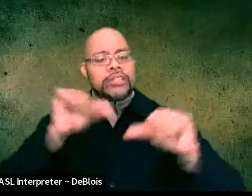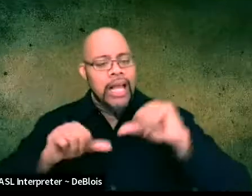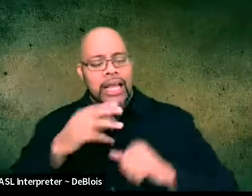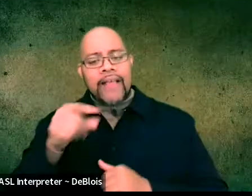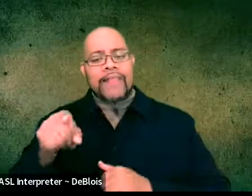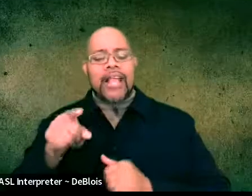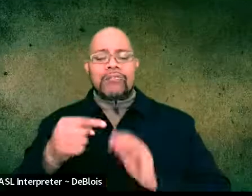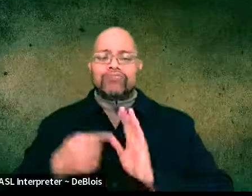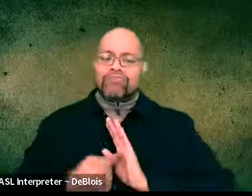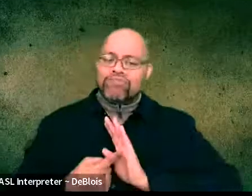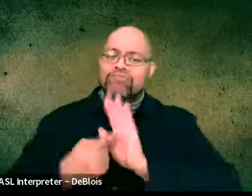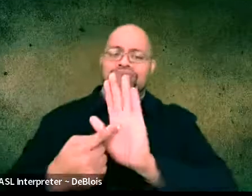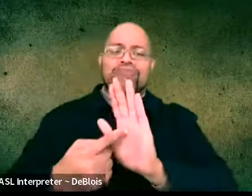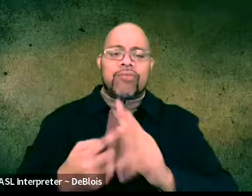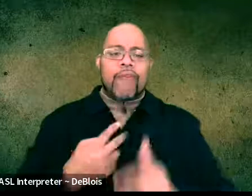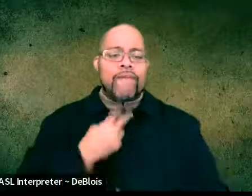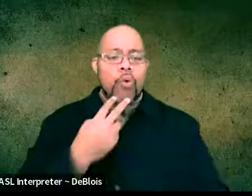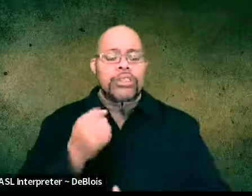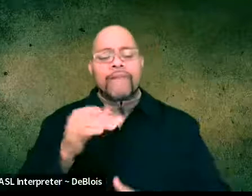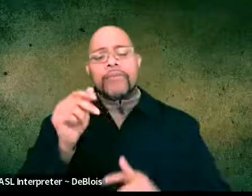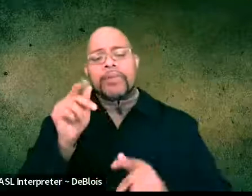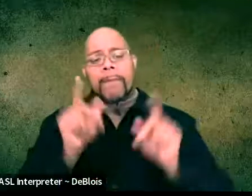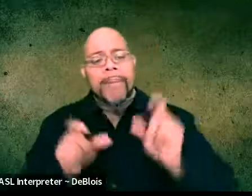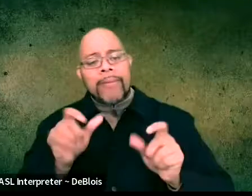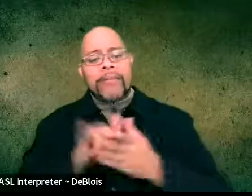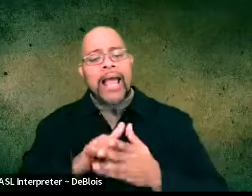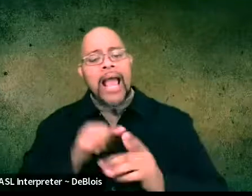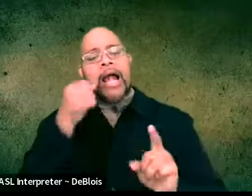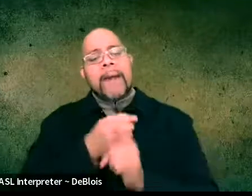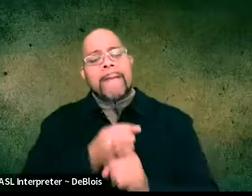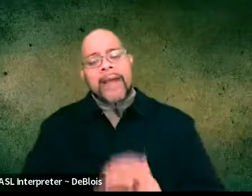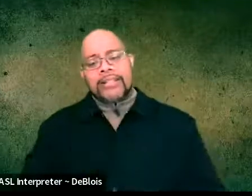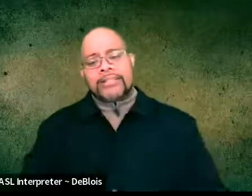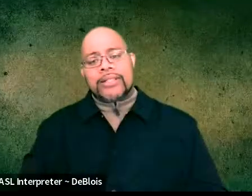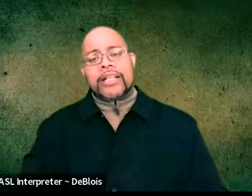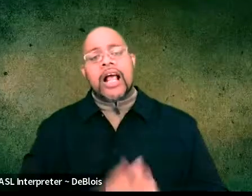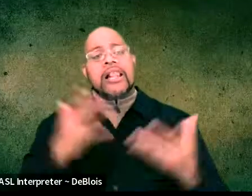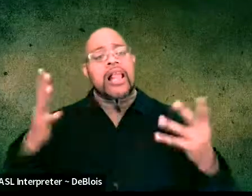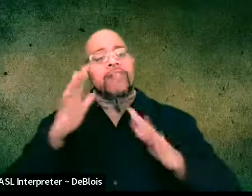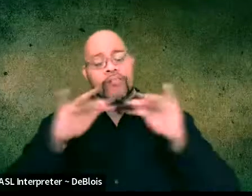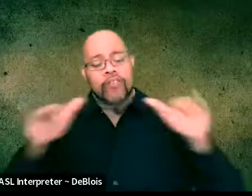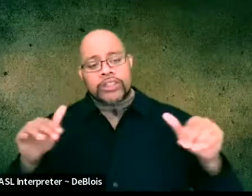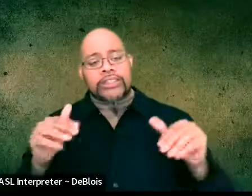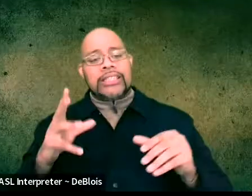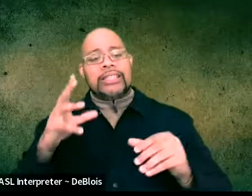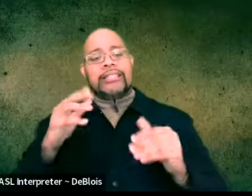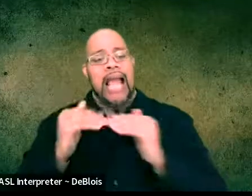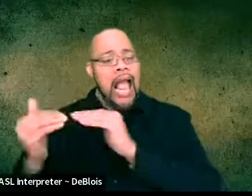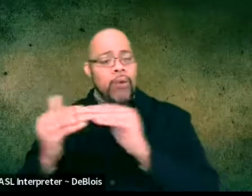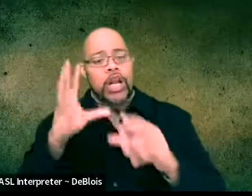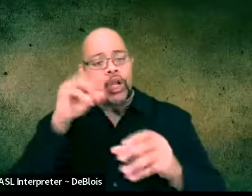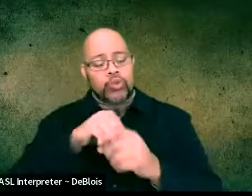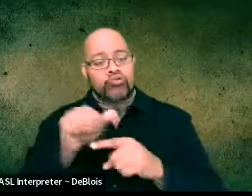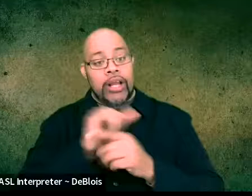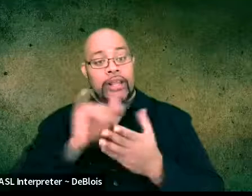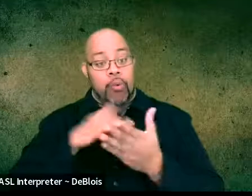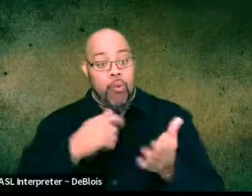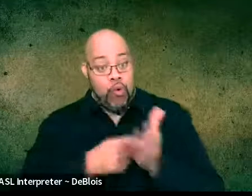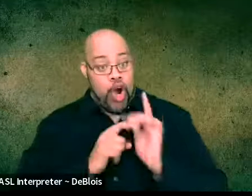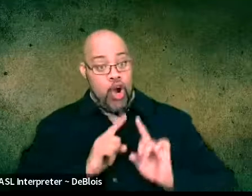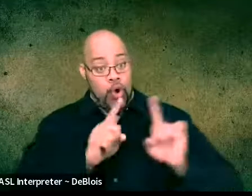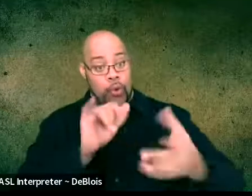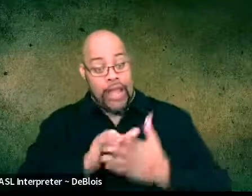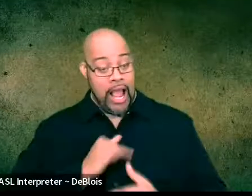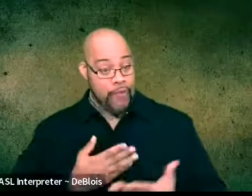are amplifying the voices of the people that are impacted. A lot of diversity, equity, inclusion trainings that we are required to go to, that I've